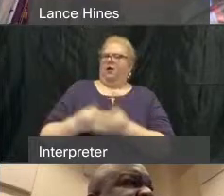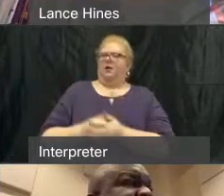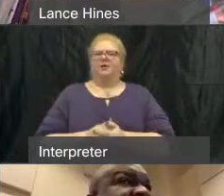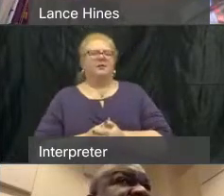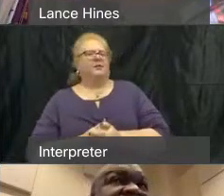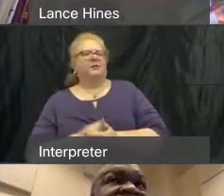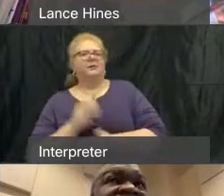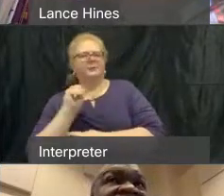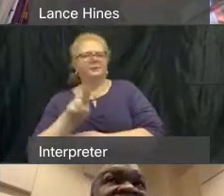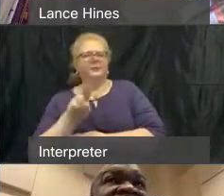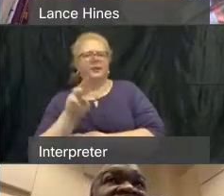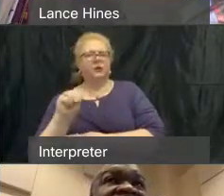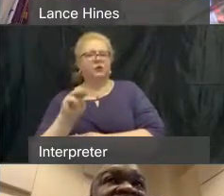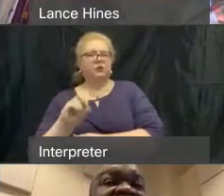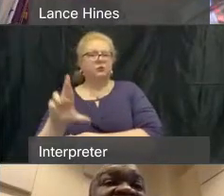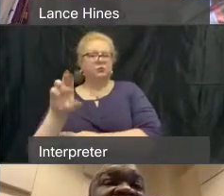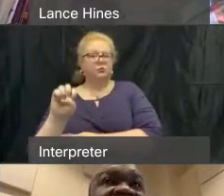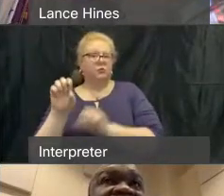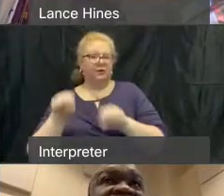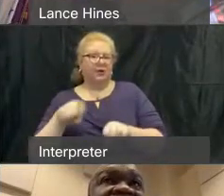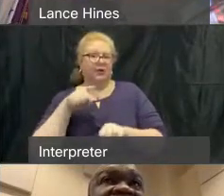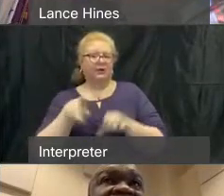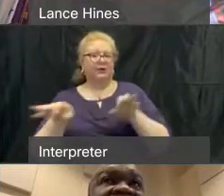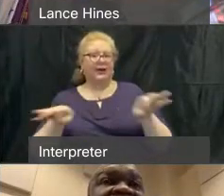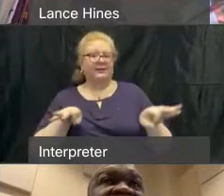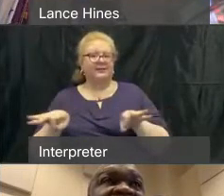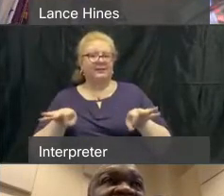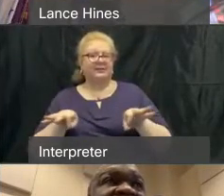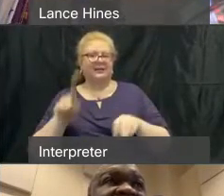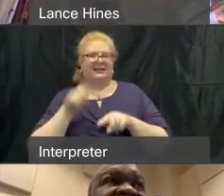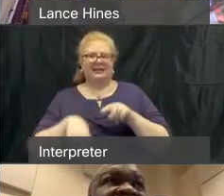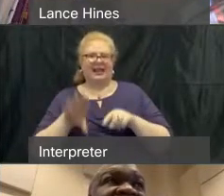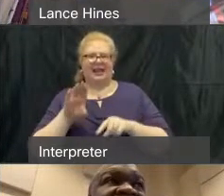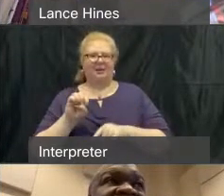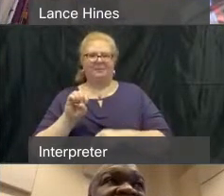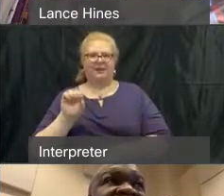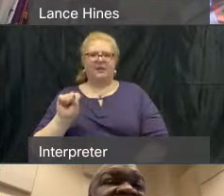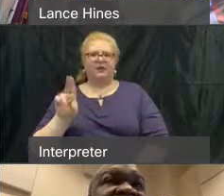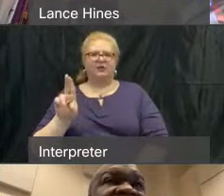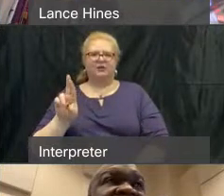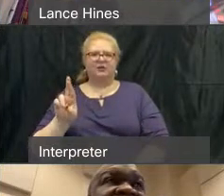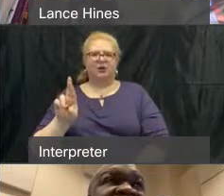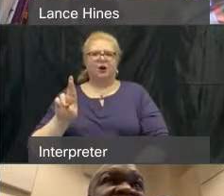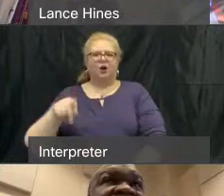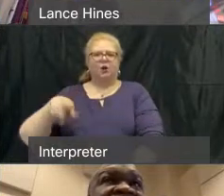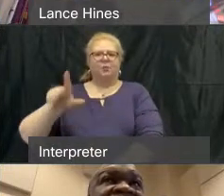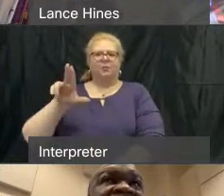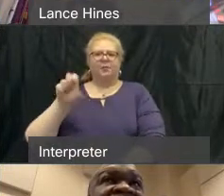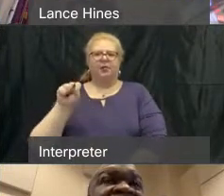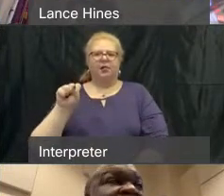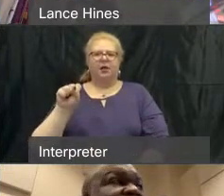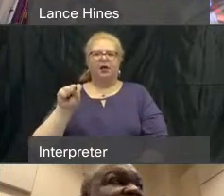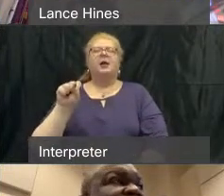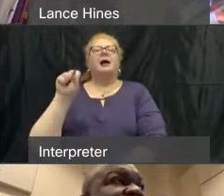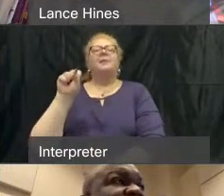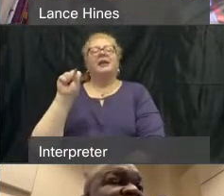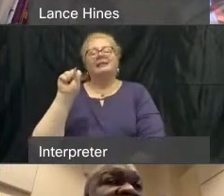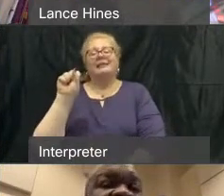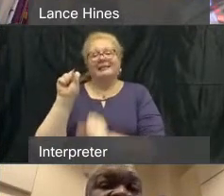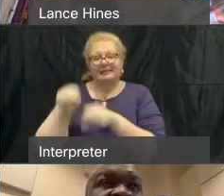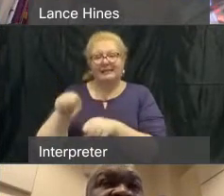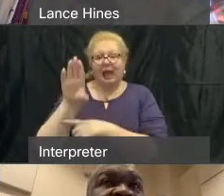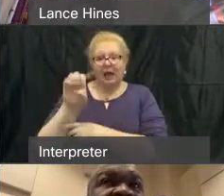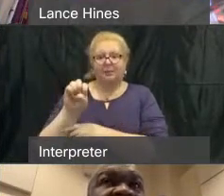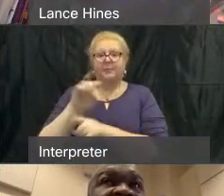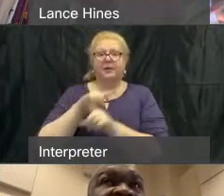Mr. Moore, maybe could you explain just, it can be surplus funds to answer your question. Yes, I believe